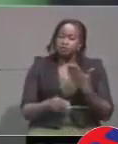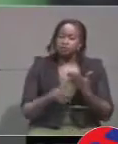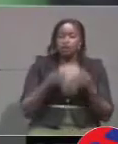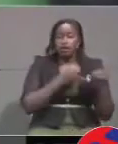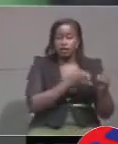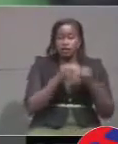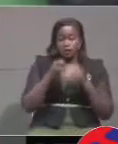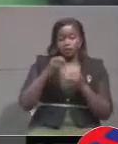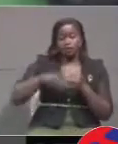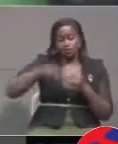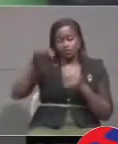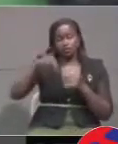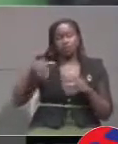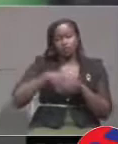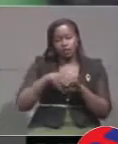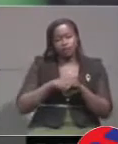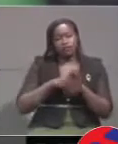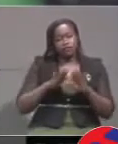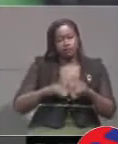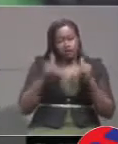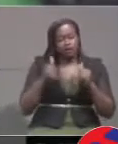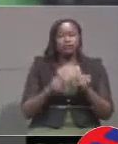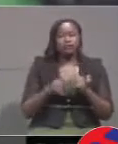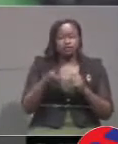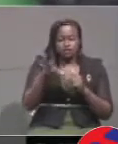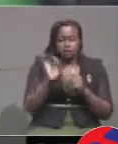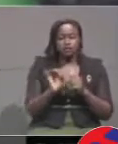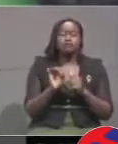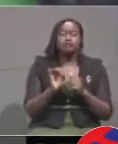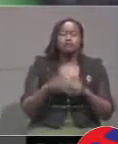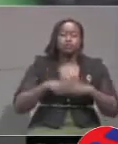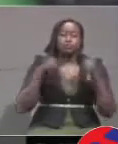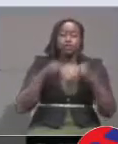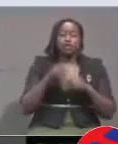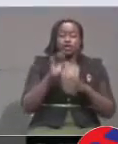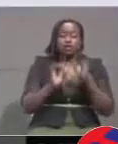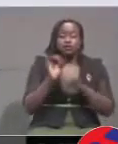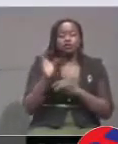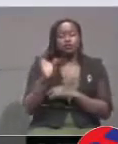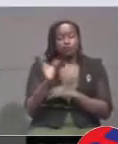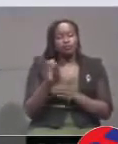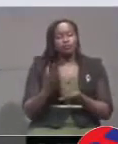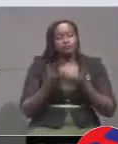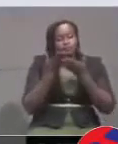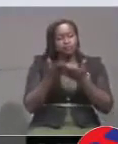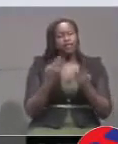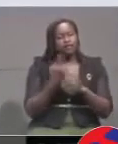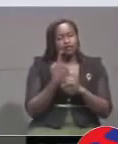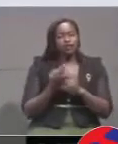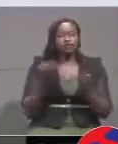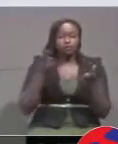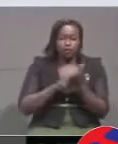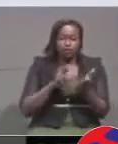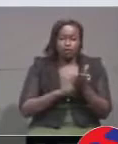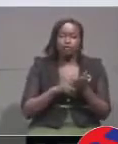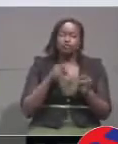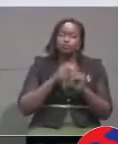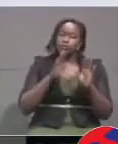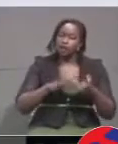akole bukozi tumuveko. No, it's tricky. Sigama nida is kind of tricky because yagamaze ni research. Research can take even ages.